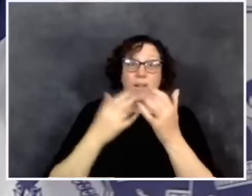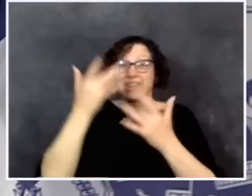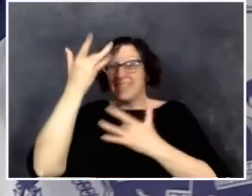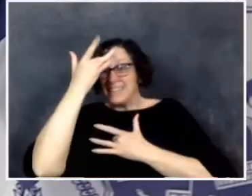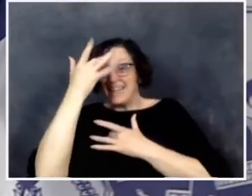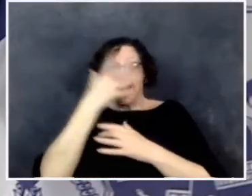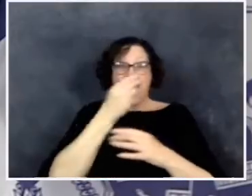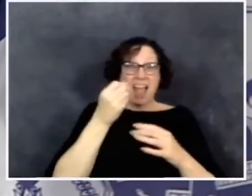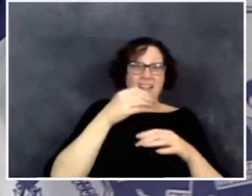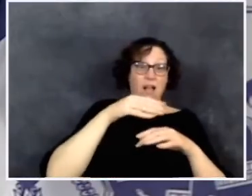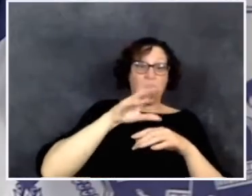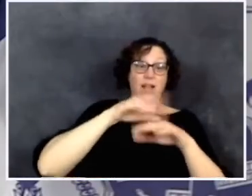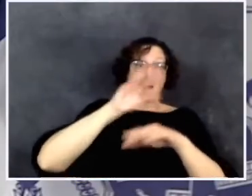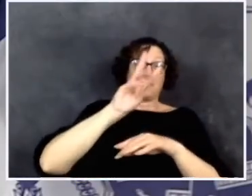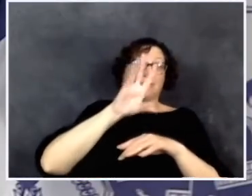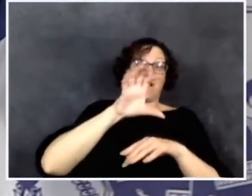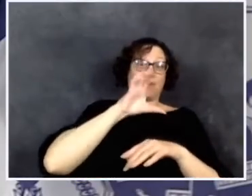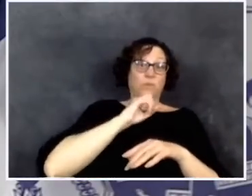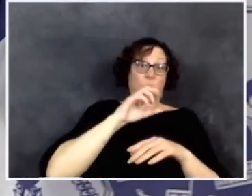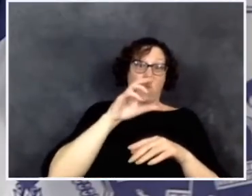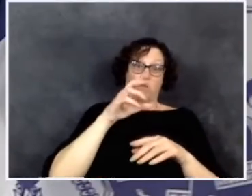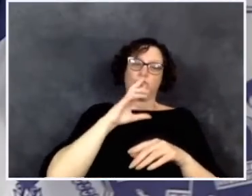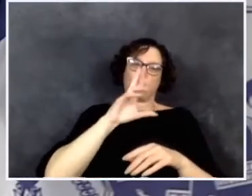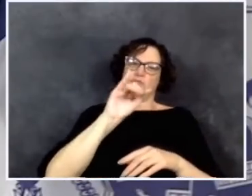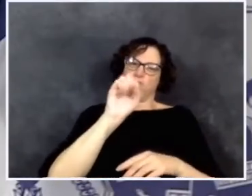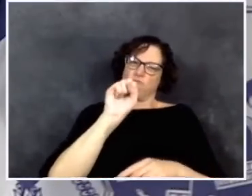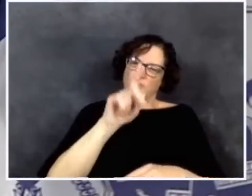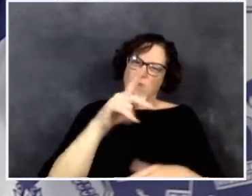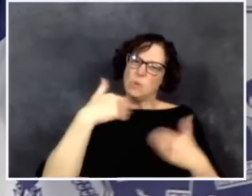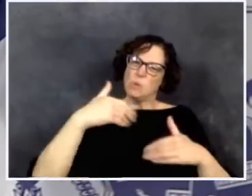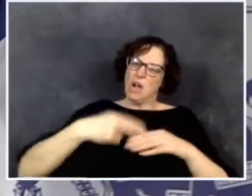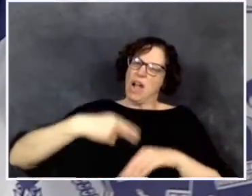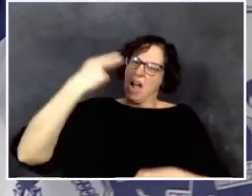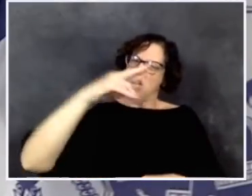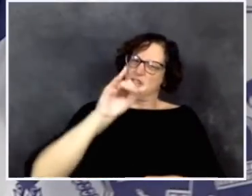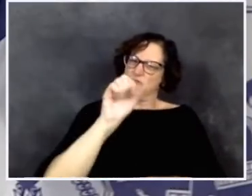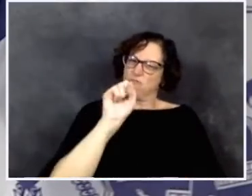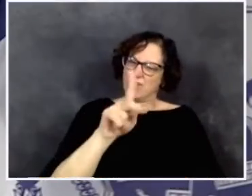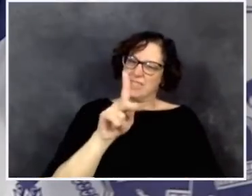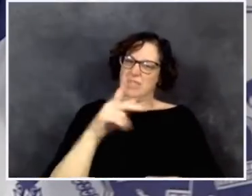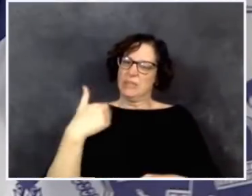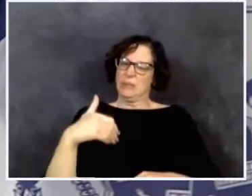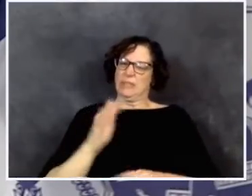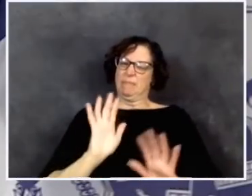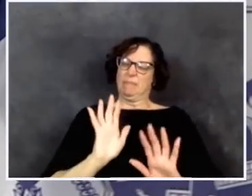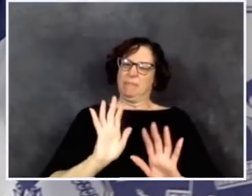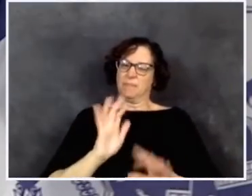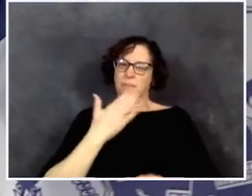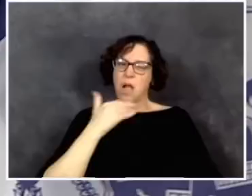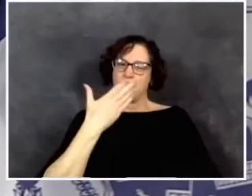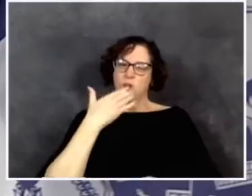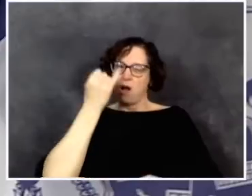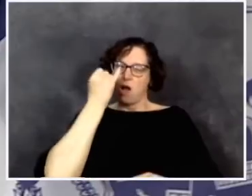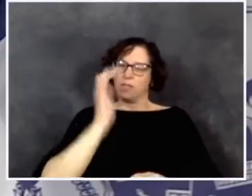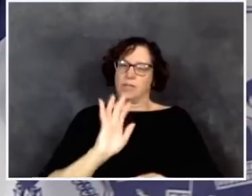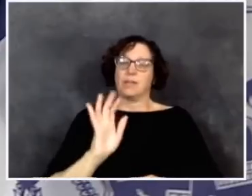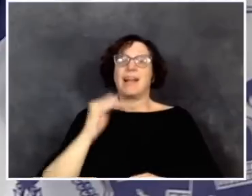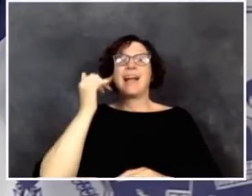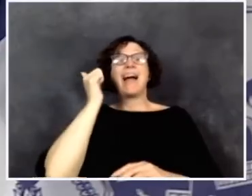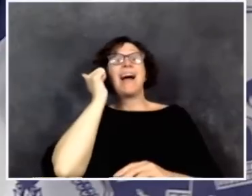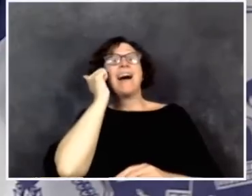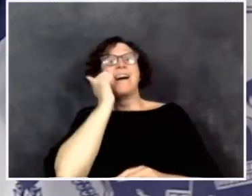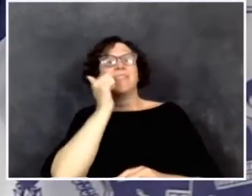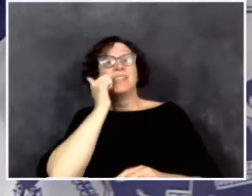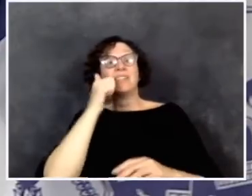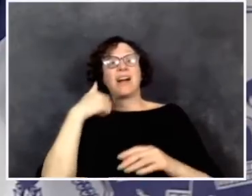keep going over these daily indicators, Katie, and we haven't really seen a sustained pattern of progress yet. We've seen something better than what we were experiencing at the